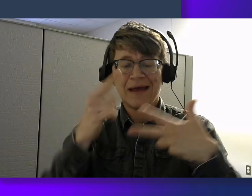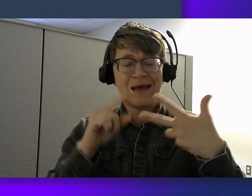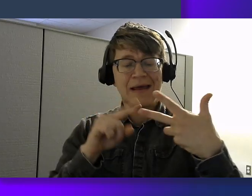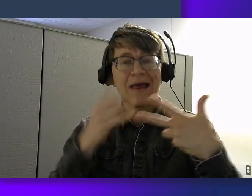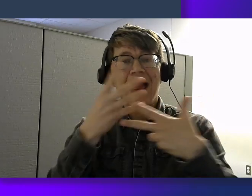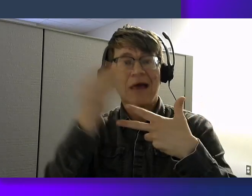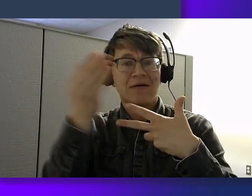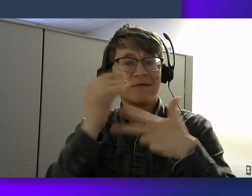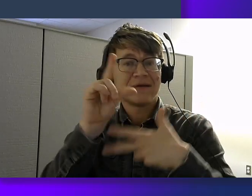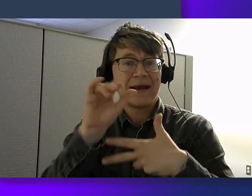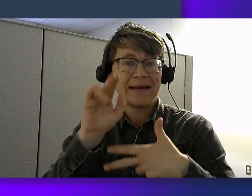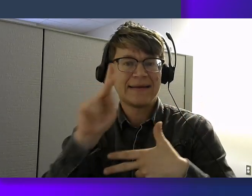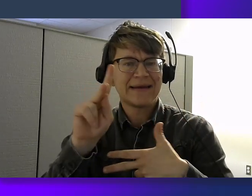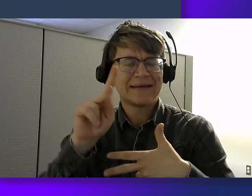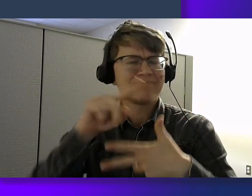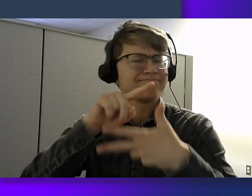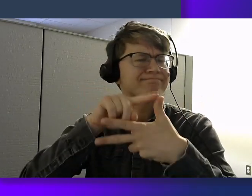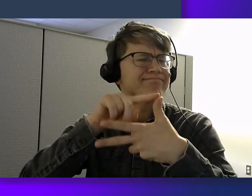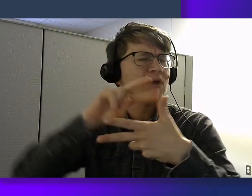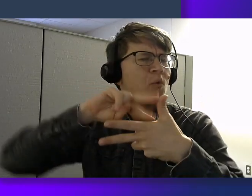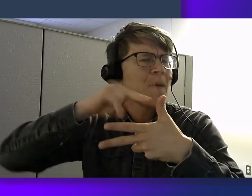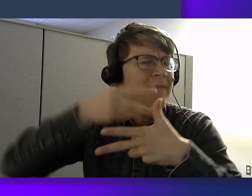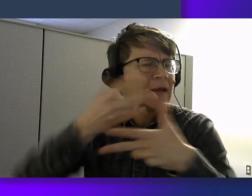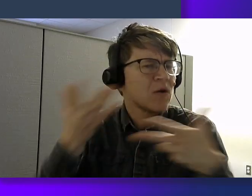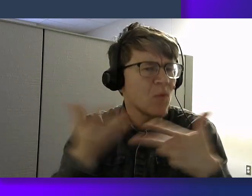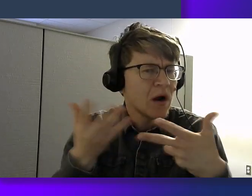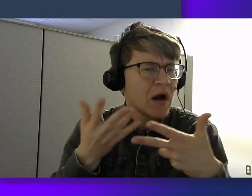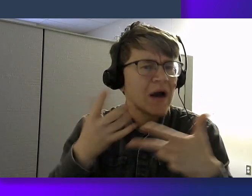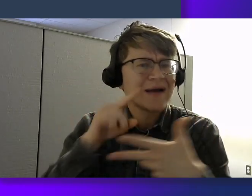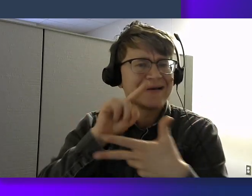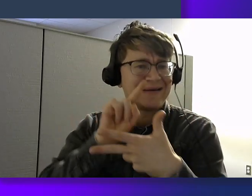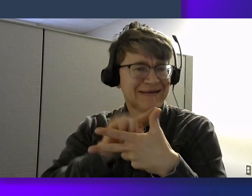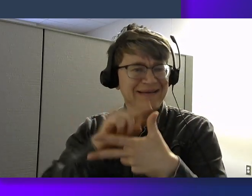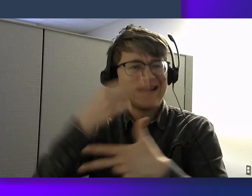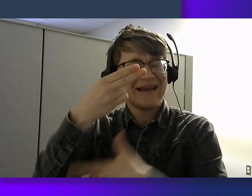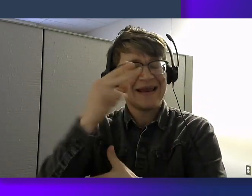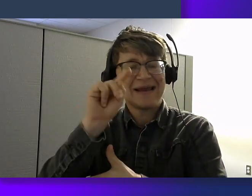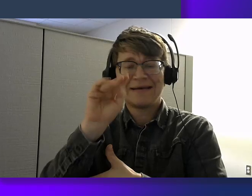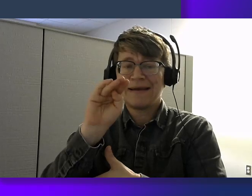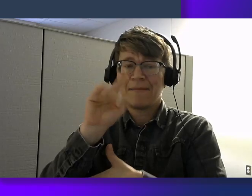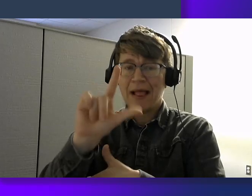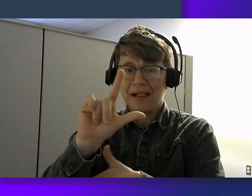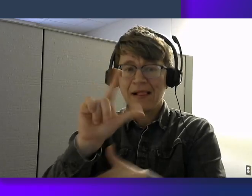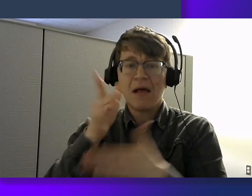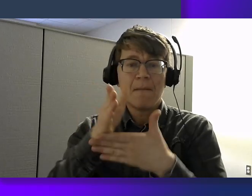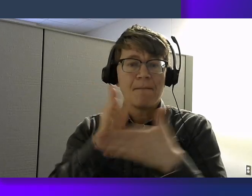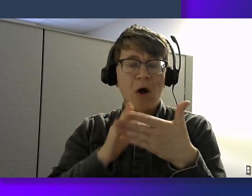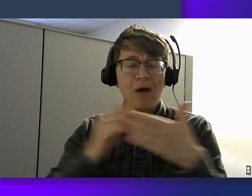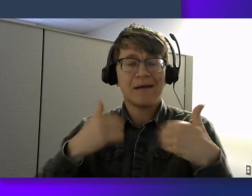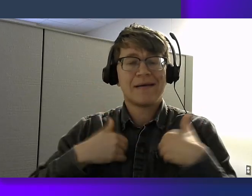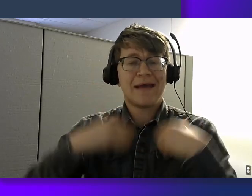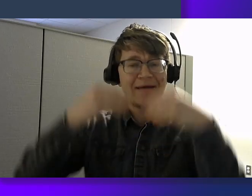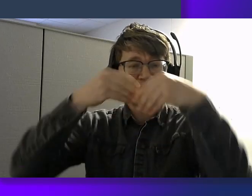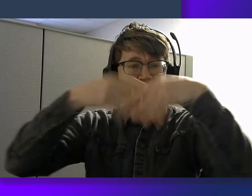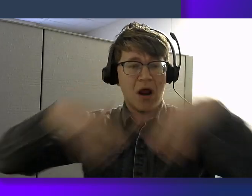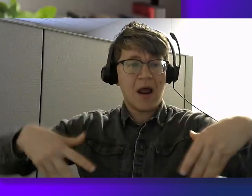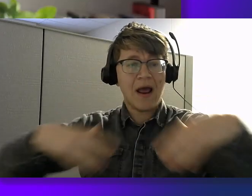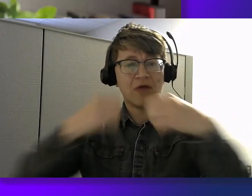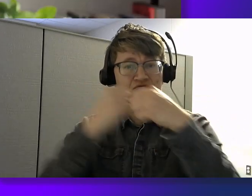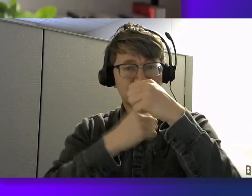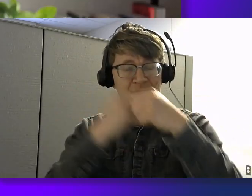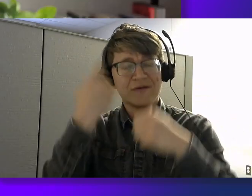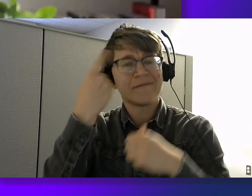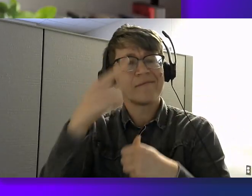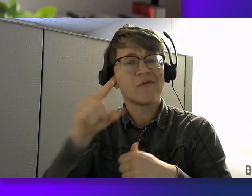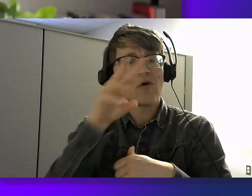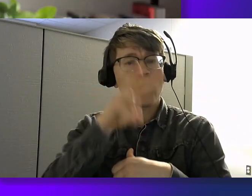First, what is a page heading tag? This is an HTML element that provides a hierarchical structure to a web page.